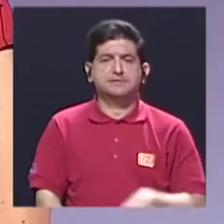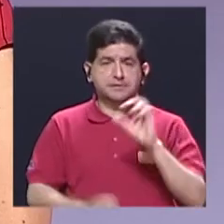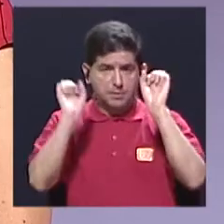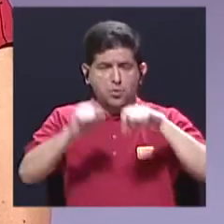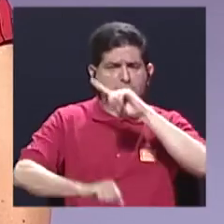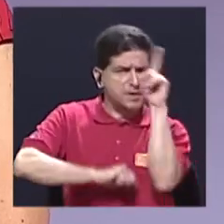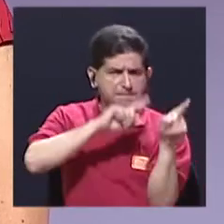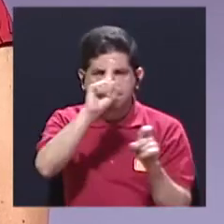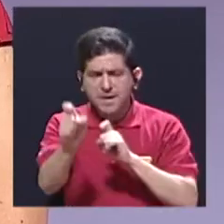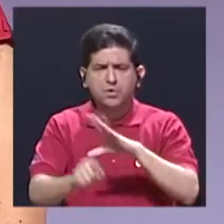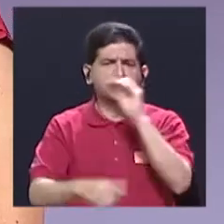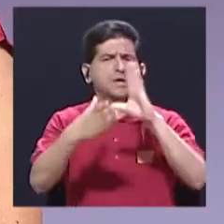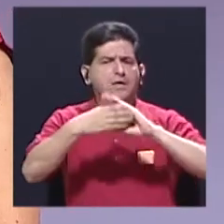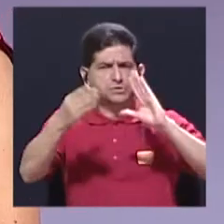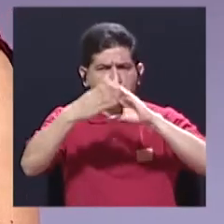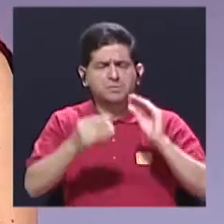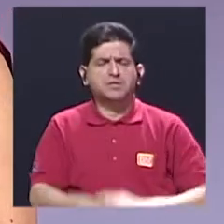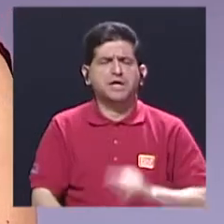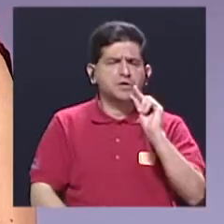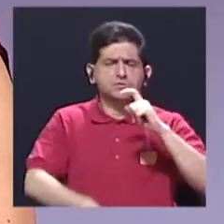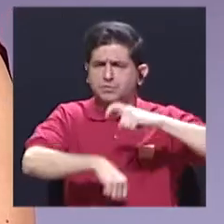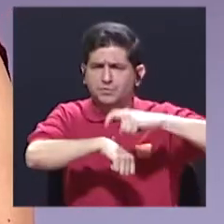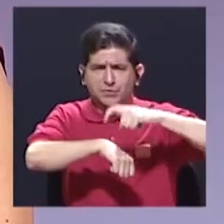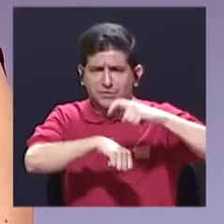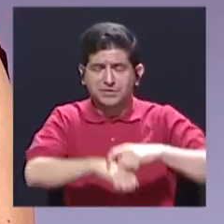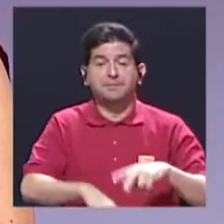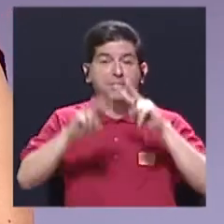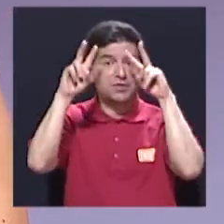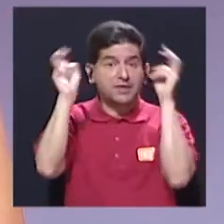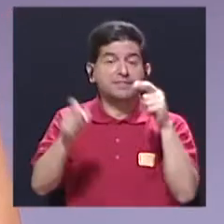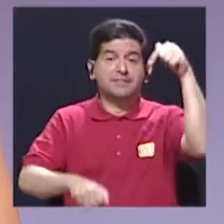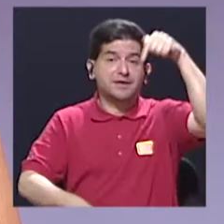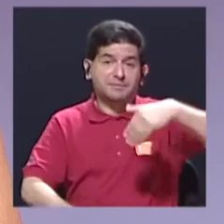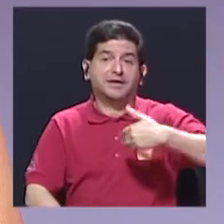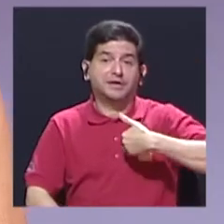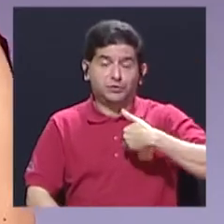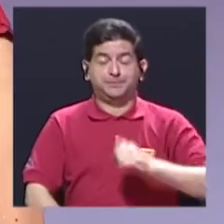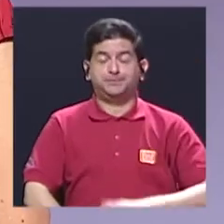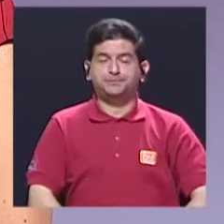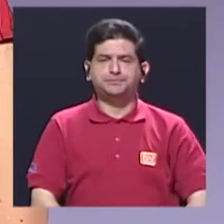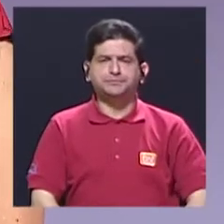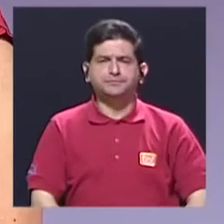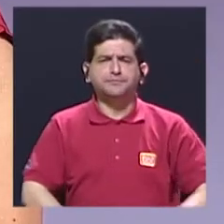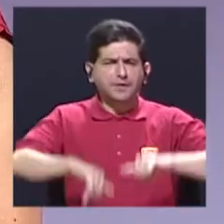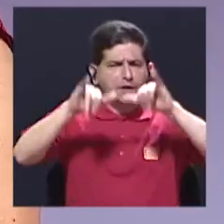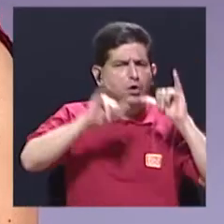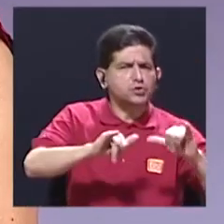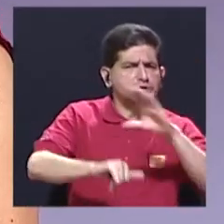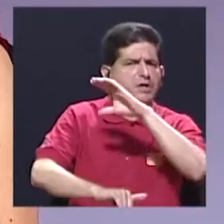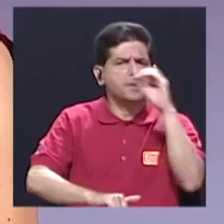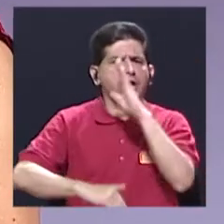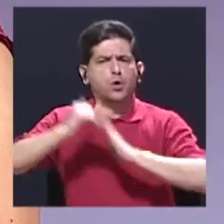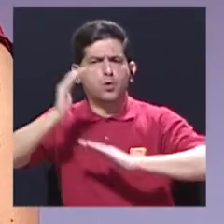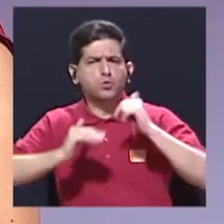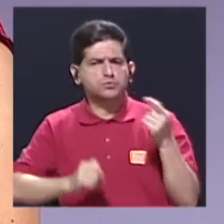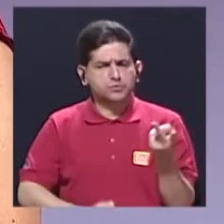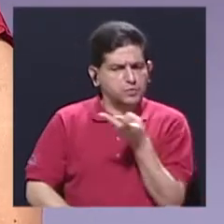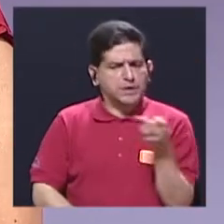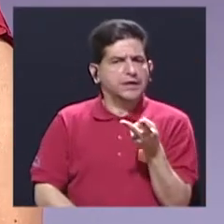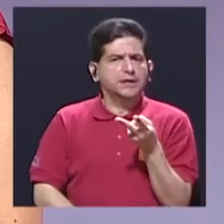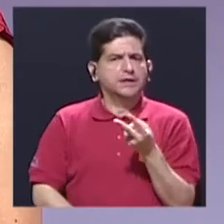make your questions and comments breves about the topic of today. How to preserve or build?